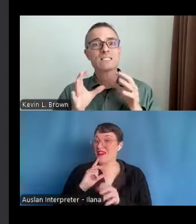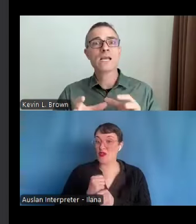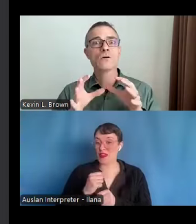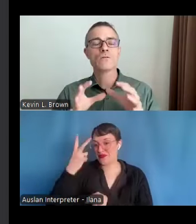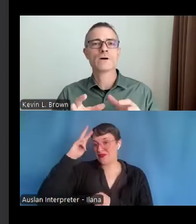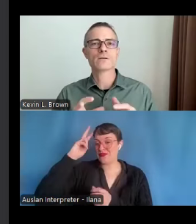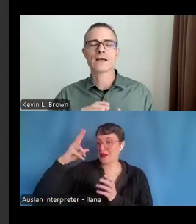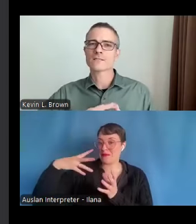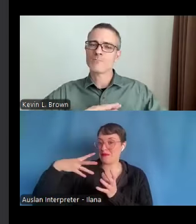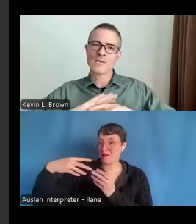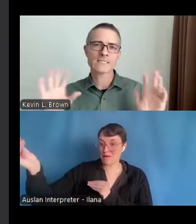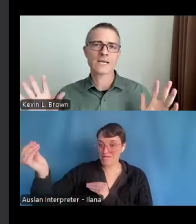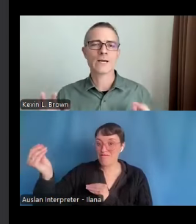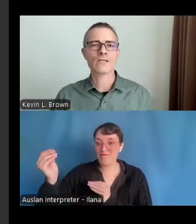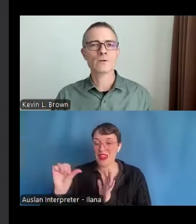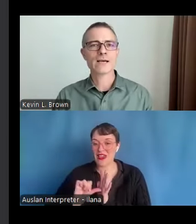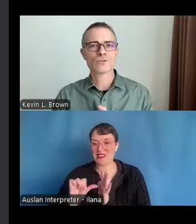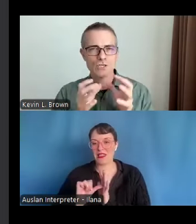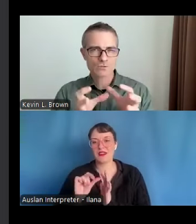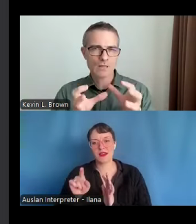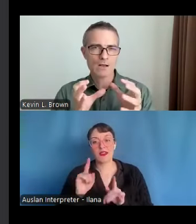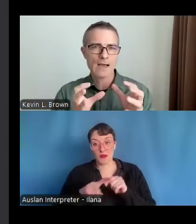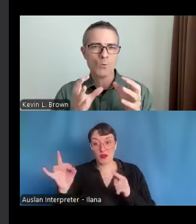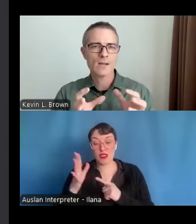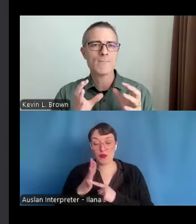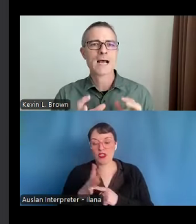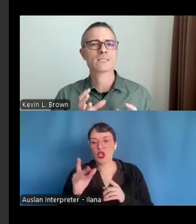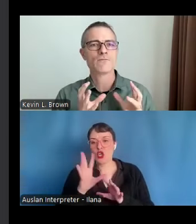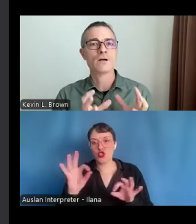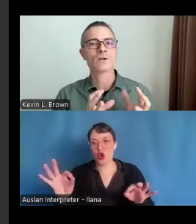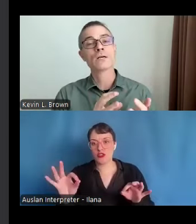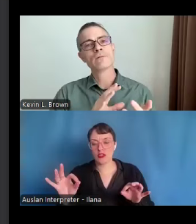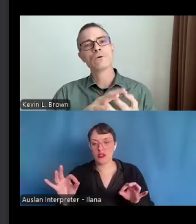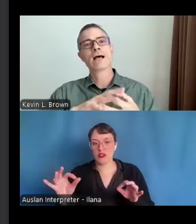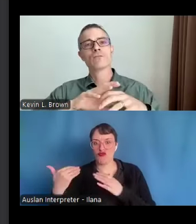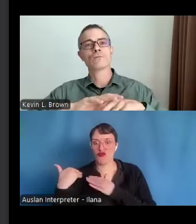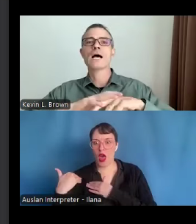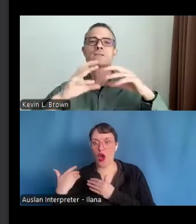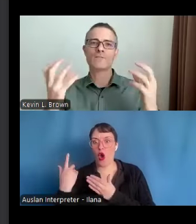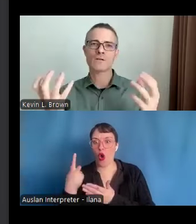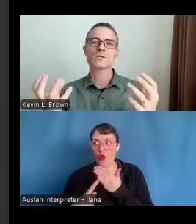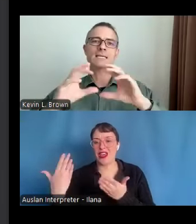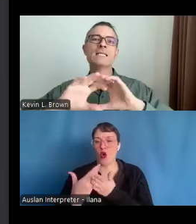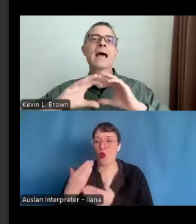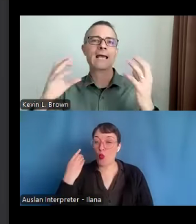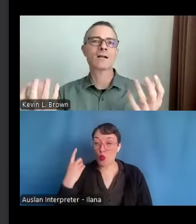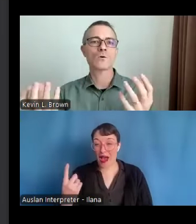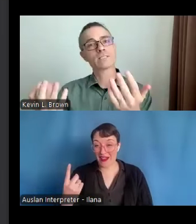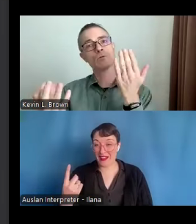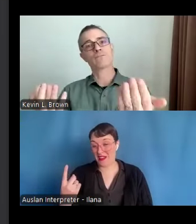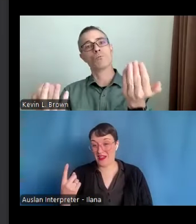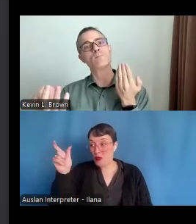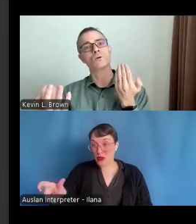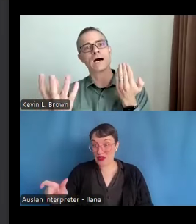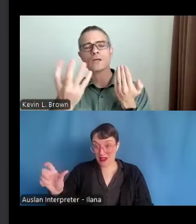on a single funder. That's the big takeaway. You would never just rely on that one massive funder. You would have lots of funders in that category